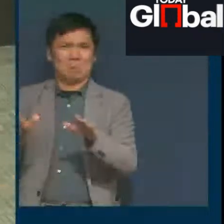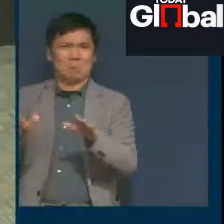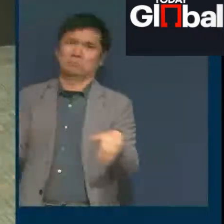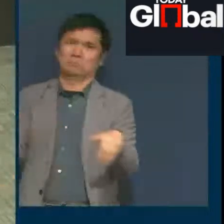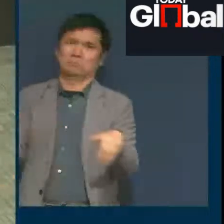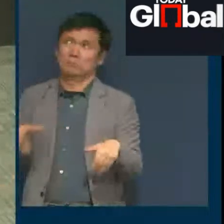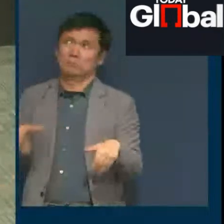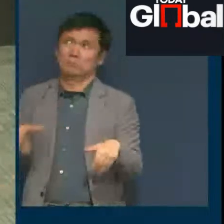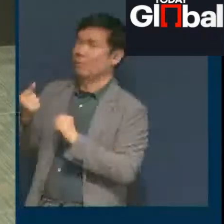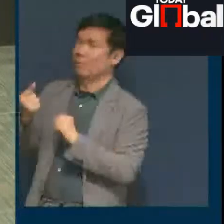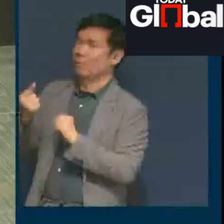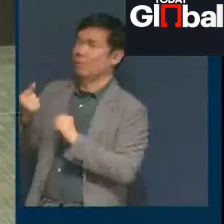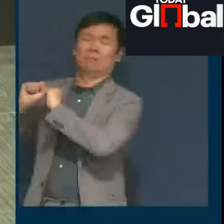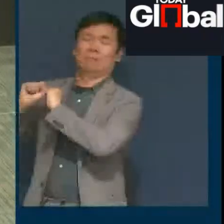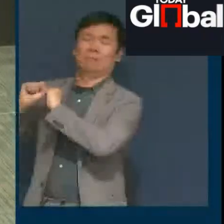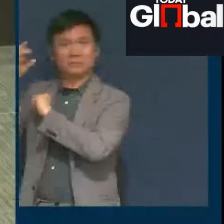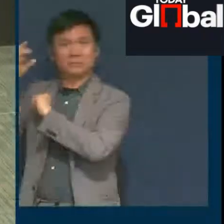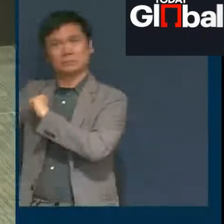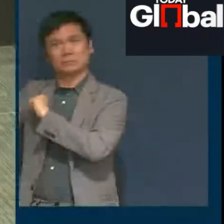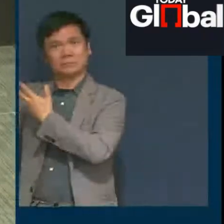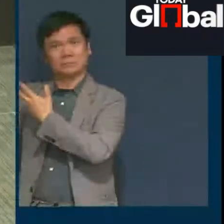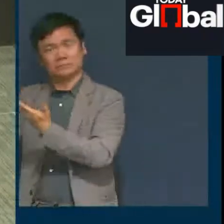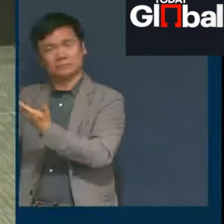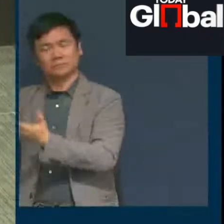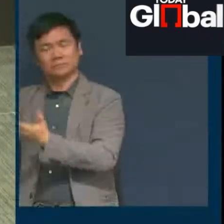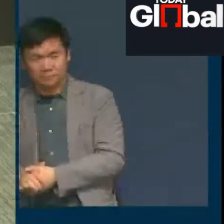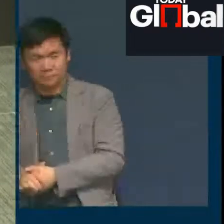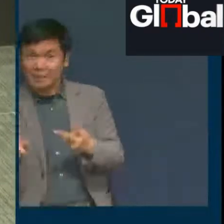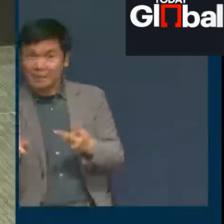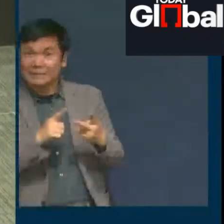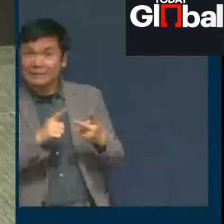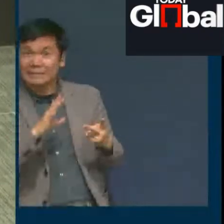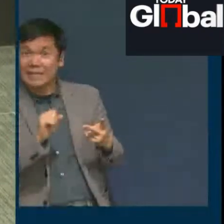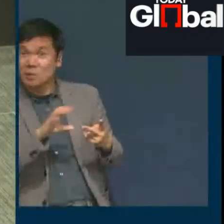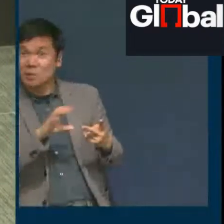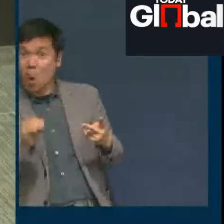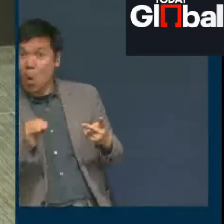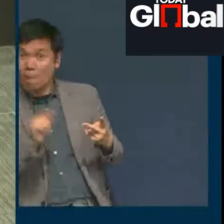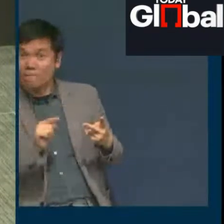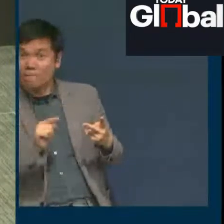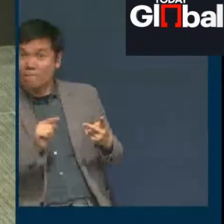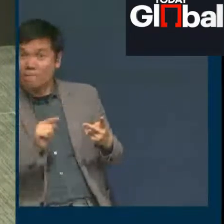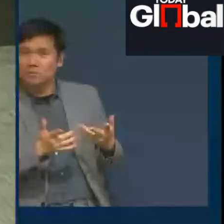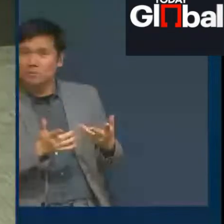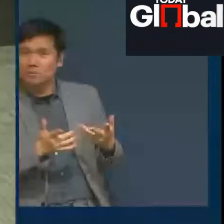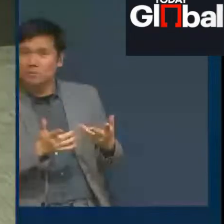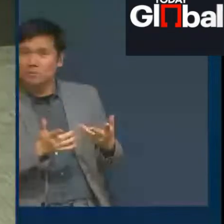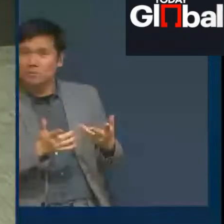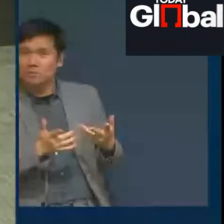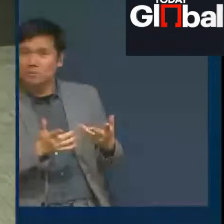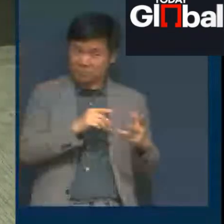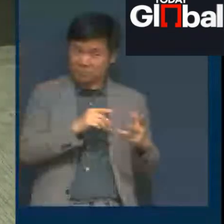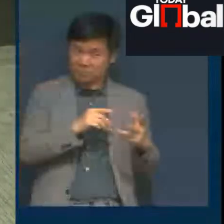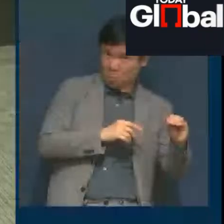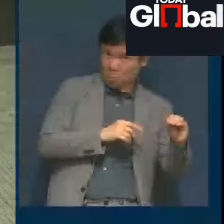you, namely the participation of civil society in the National Human Rights Institution.